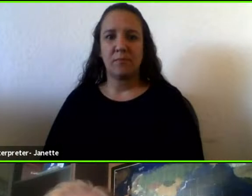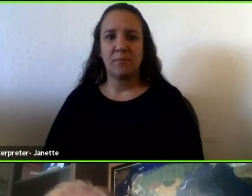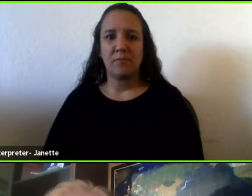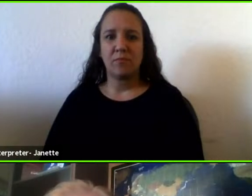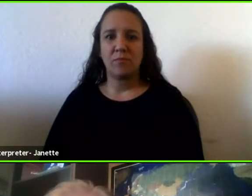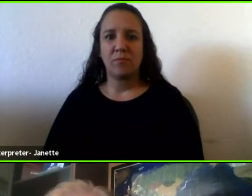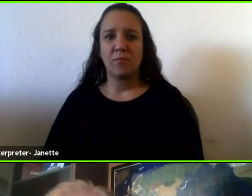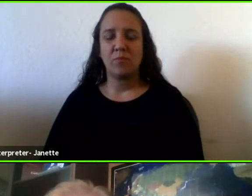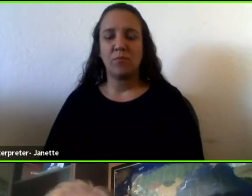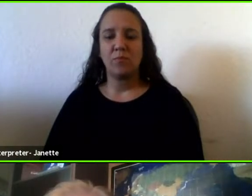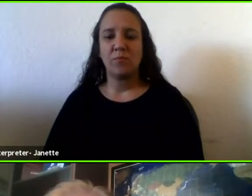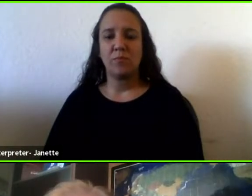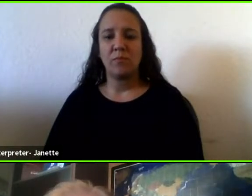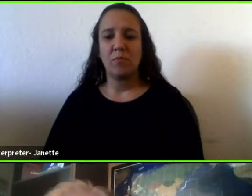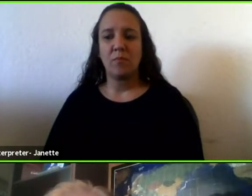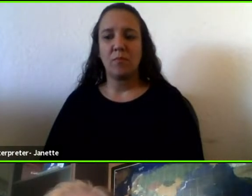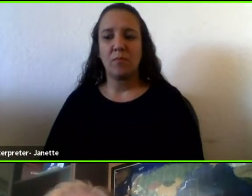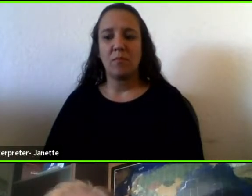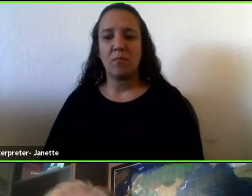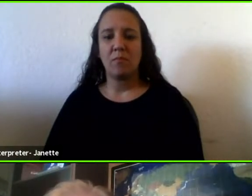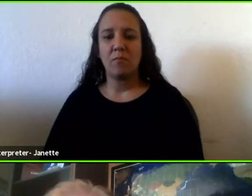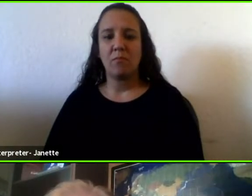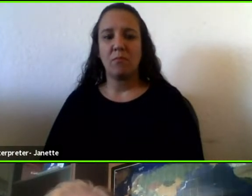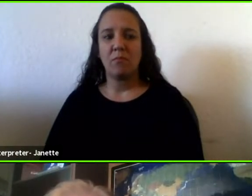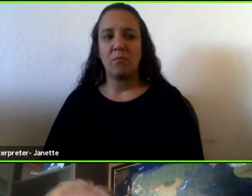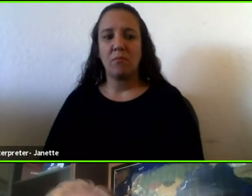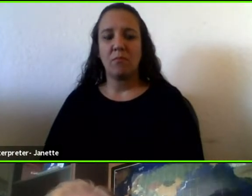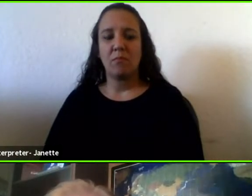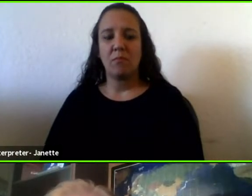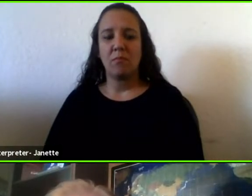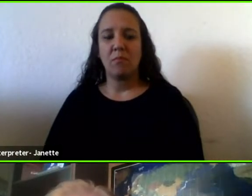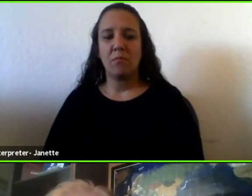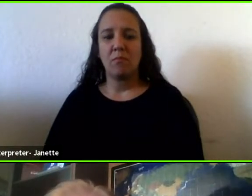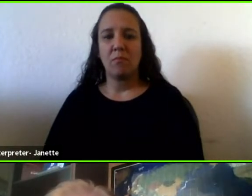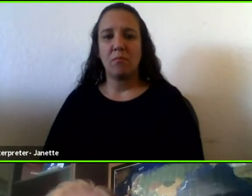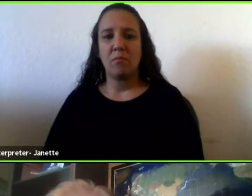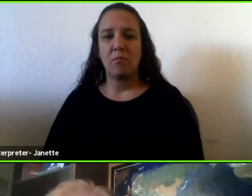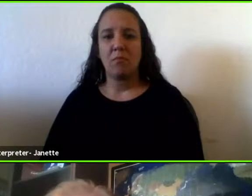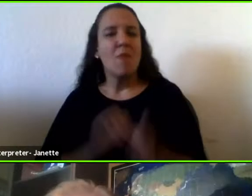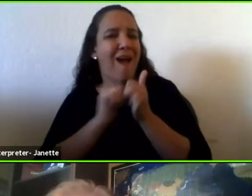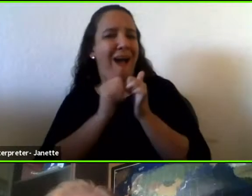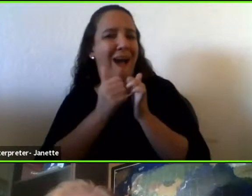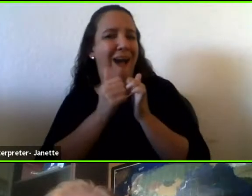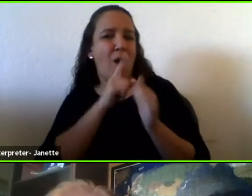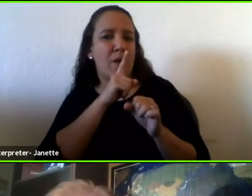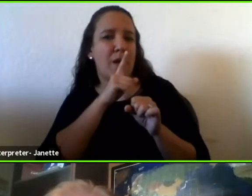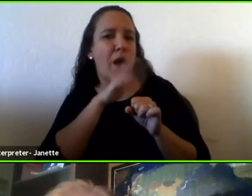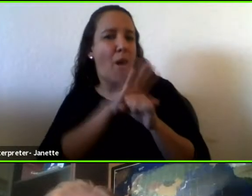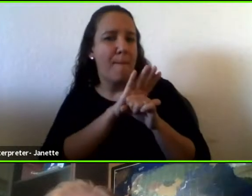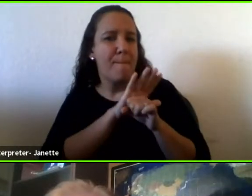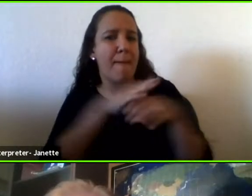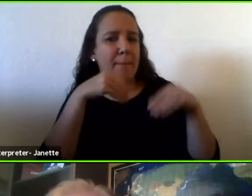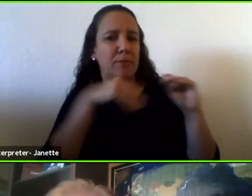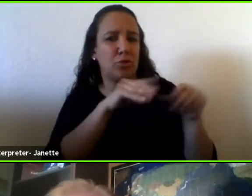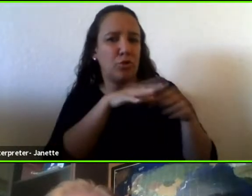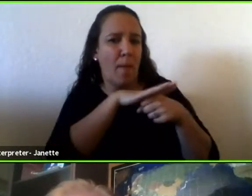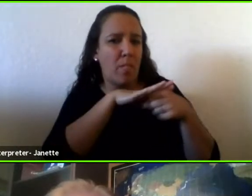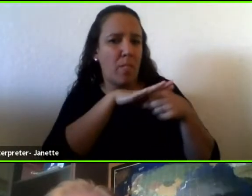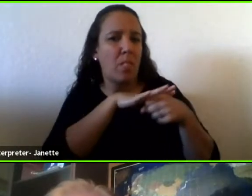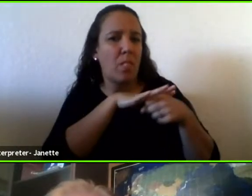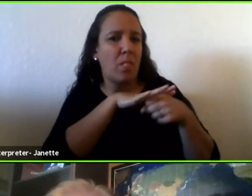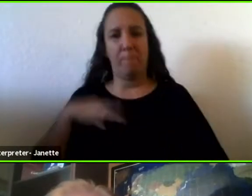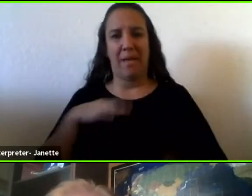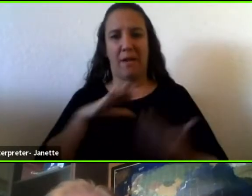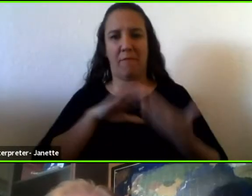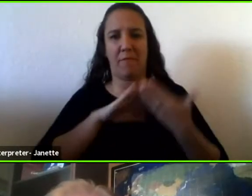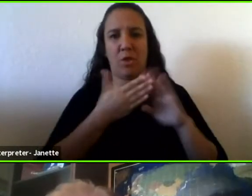The question is, how can a commitment to shop local benefit everyone in the community? And